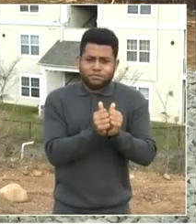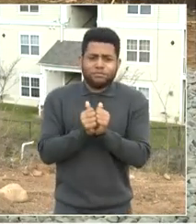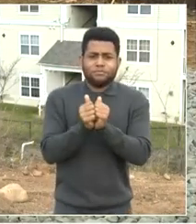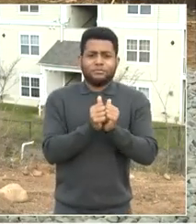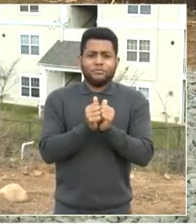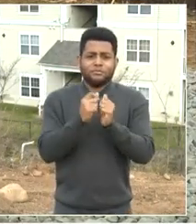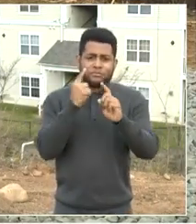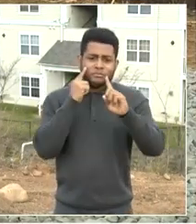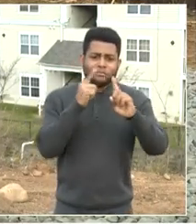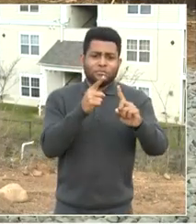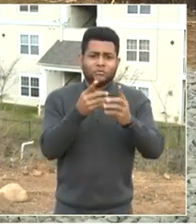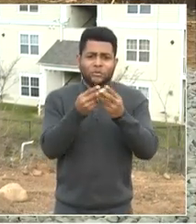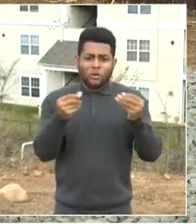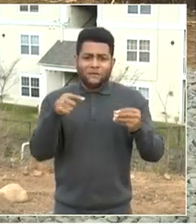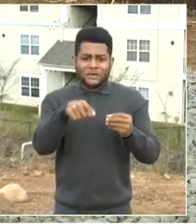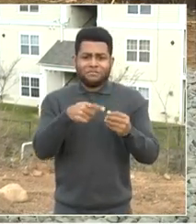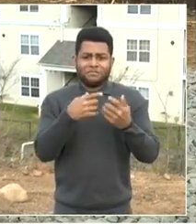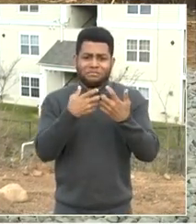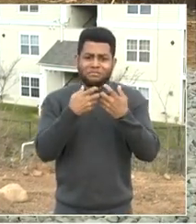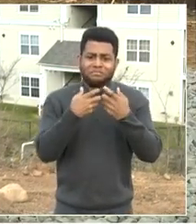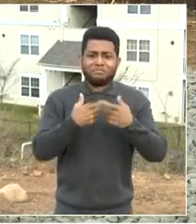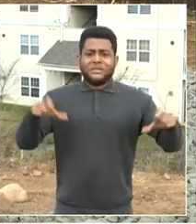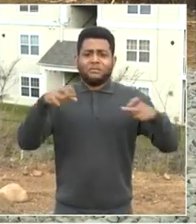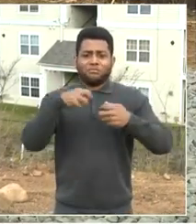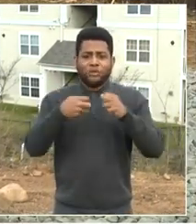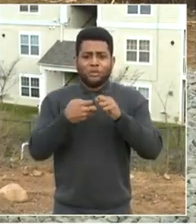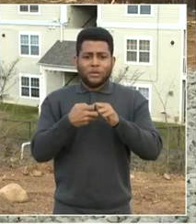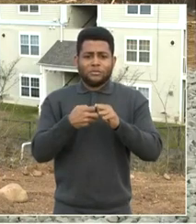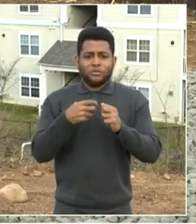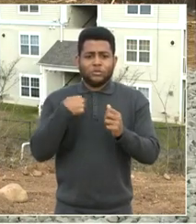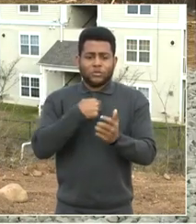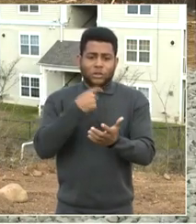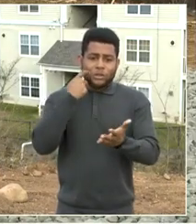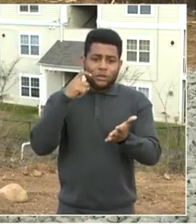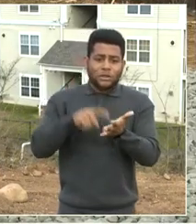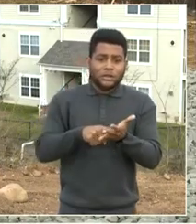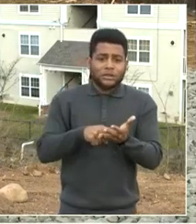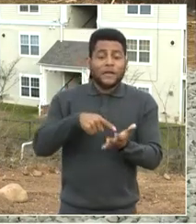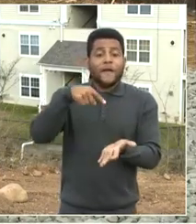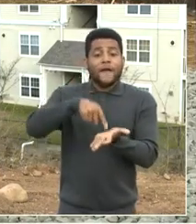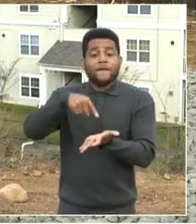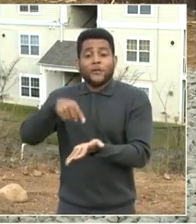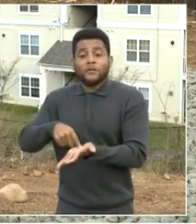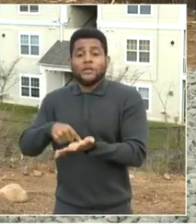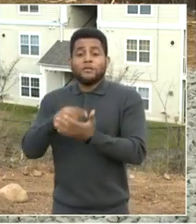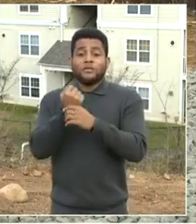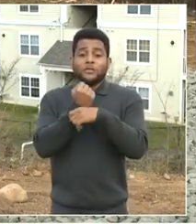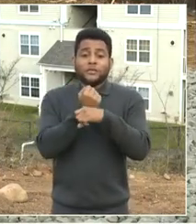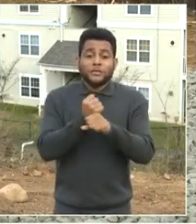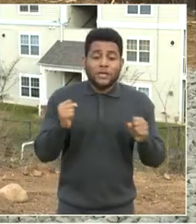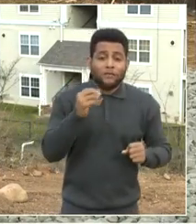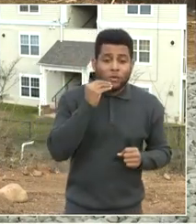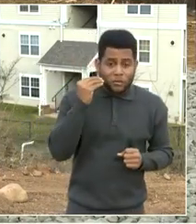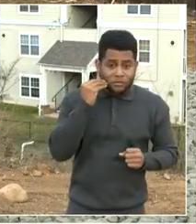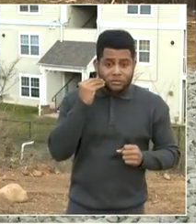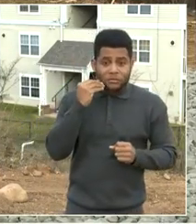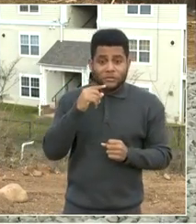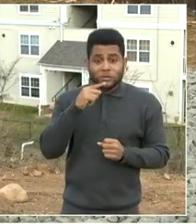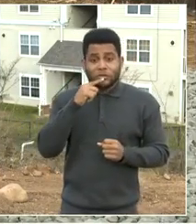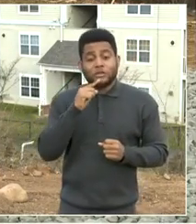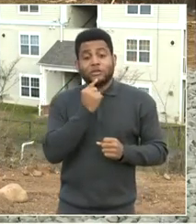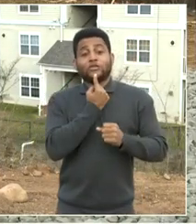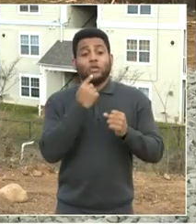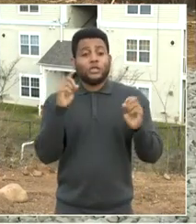big issues. And affordability and safe housing is one of our city's big issues. So I want to thank you for